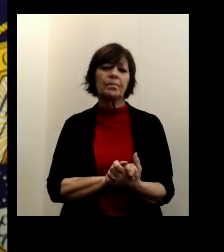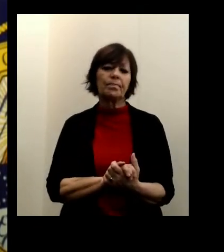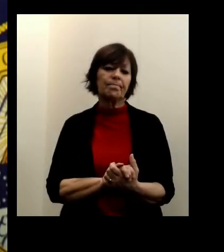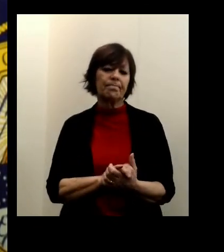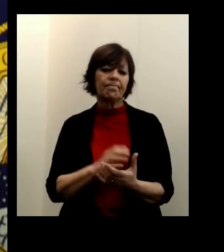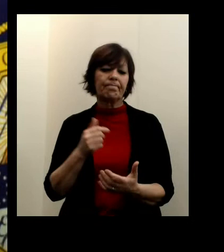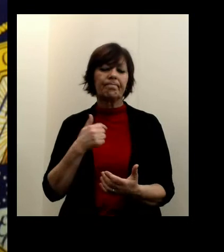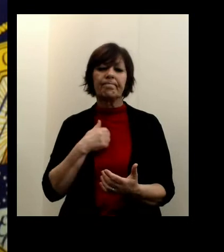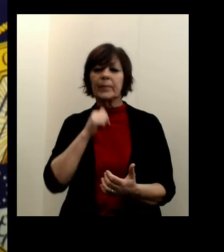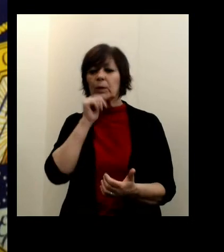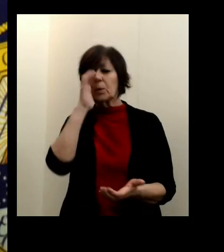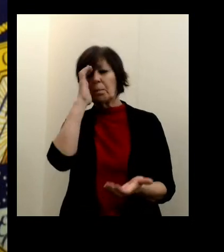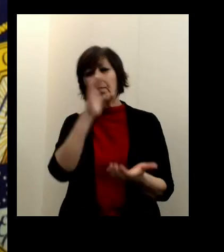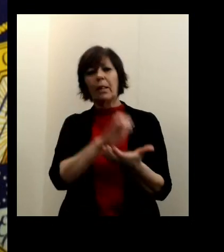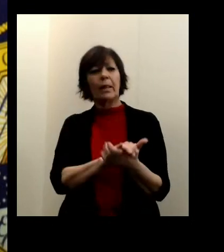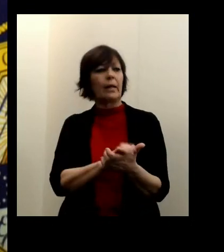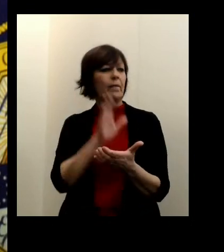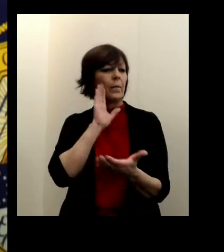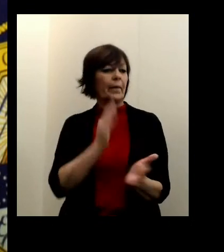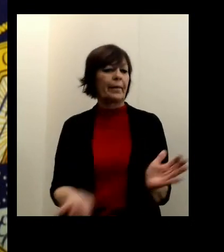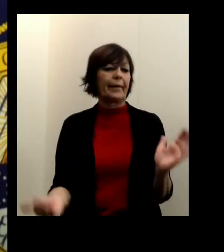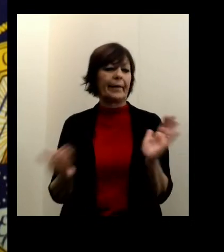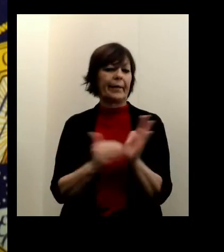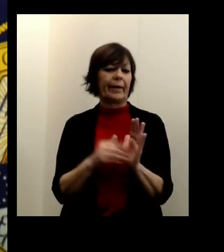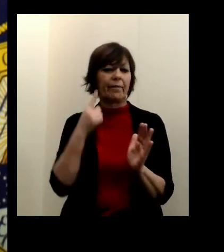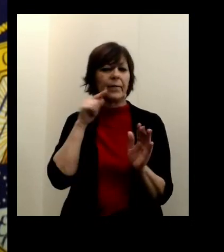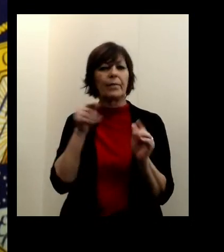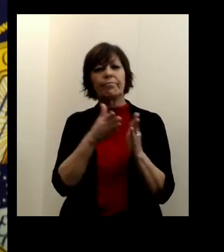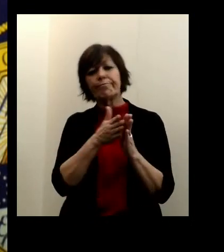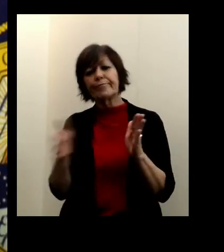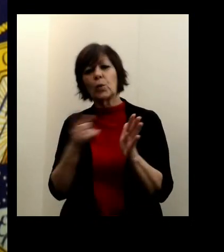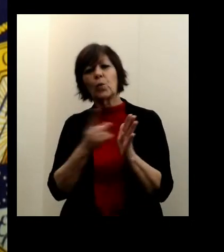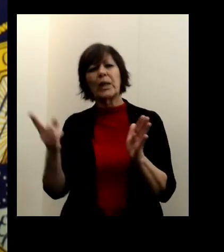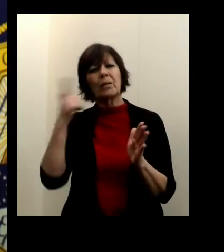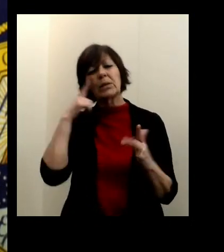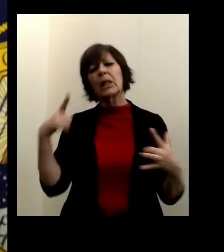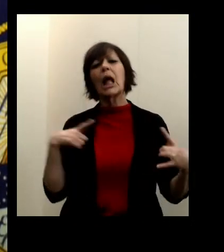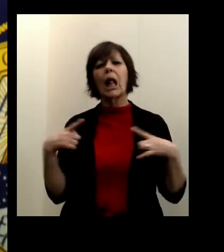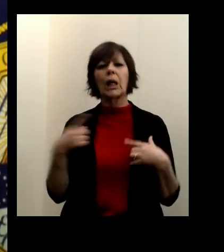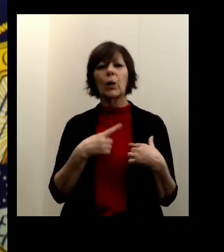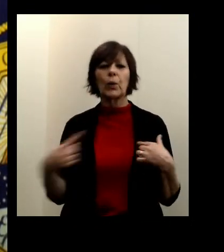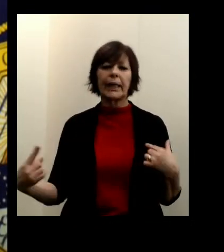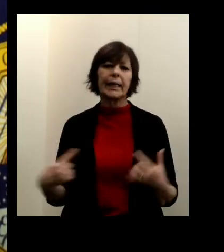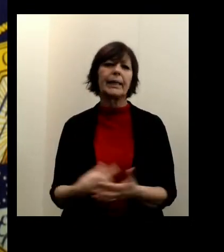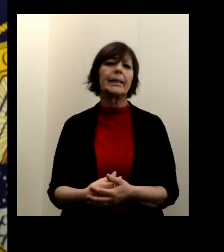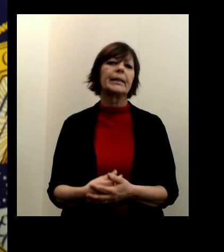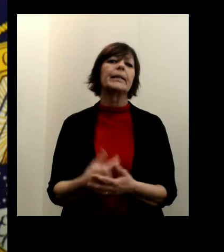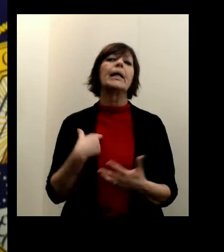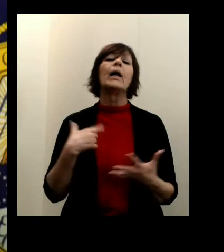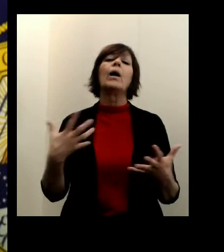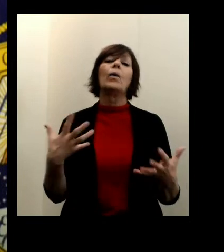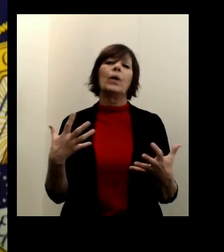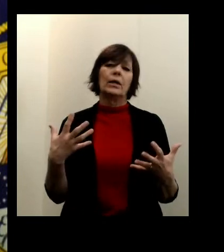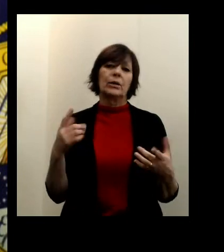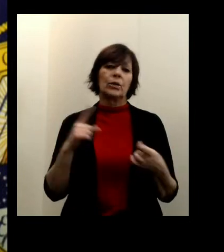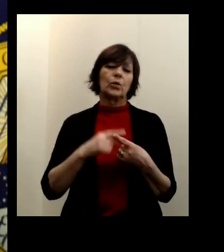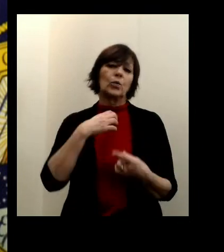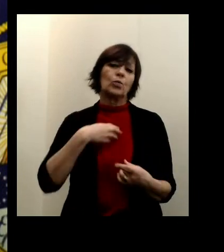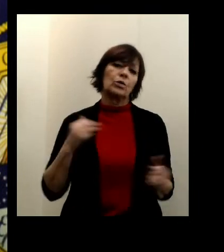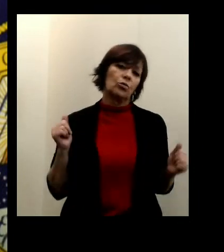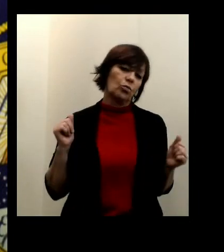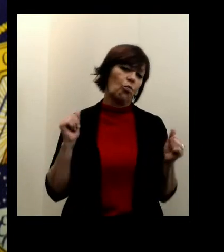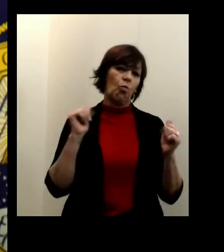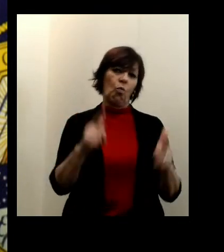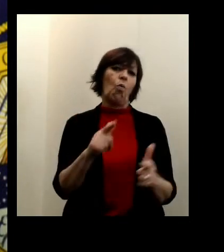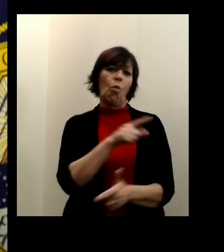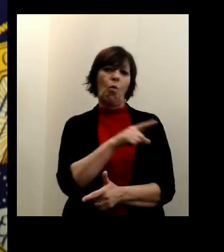I do not believe we would have another briefing the remainder of that week because of the holiday week. I certainly want to wish all our